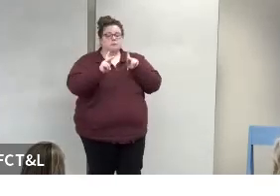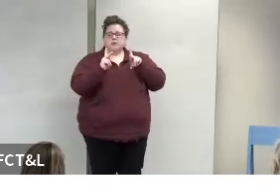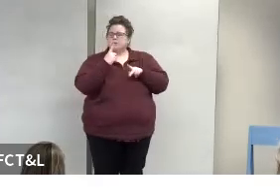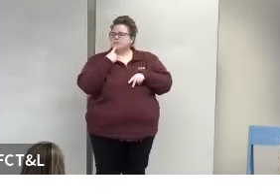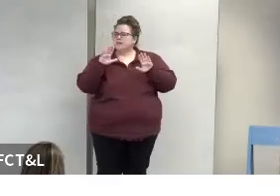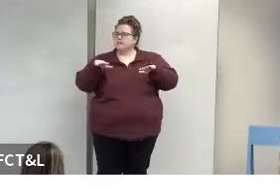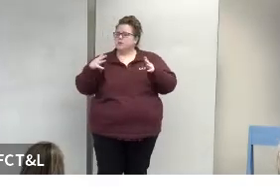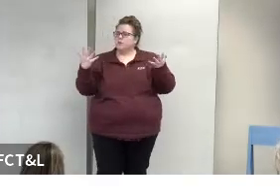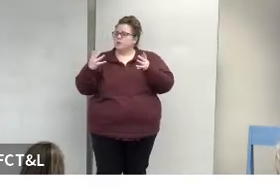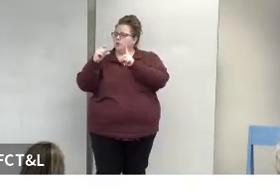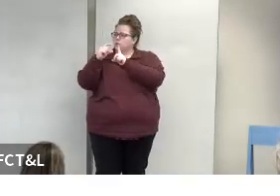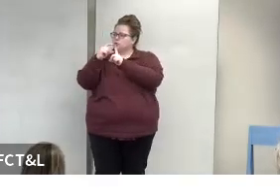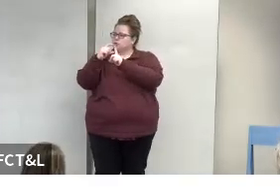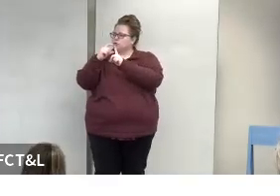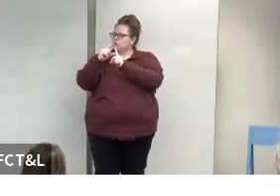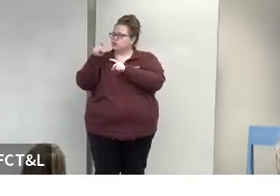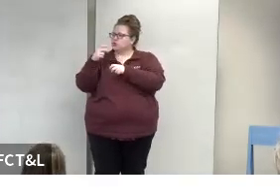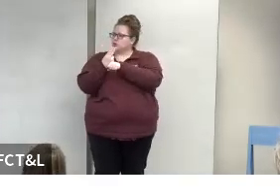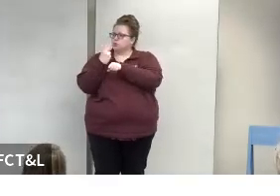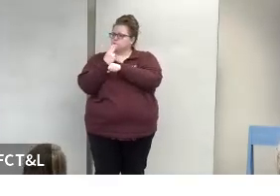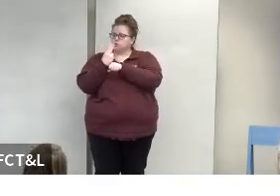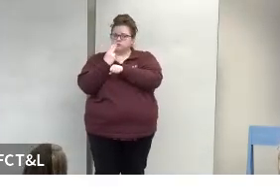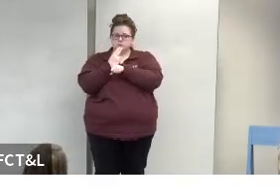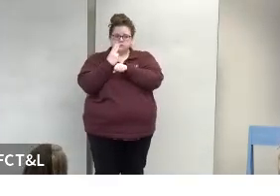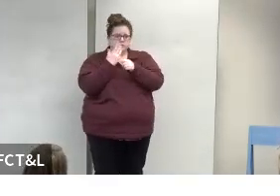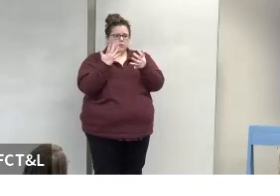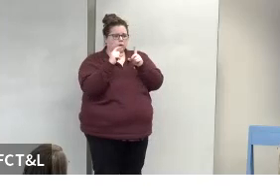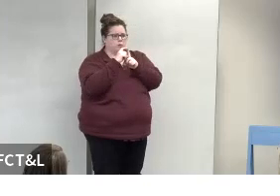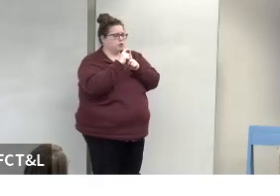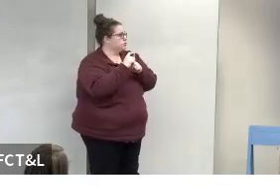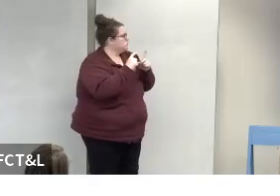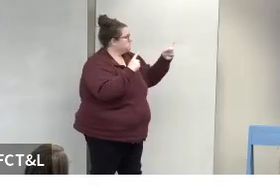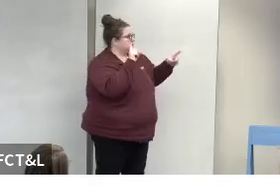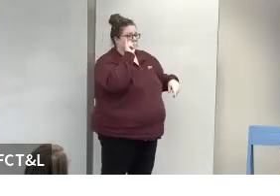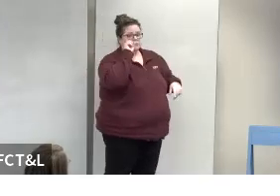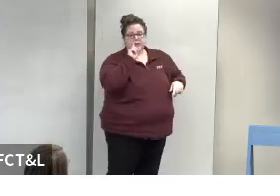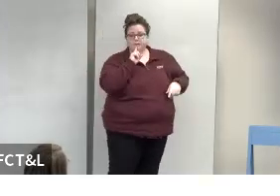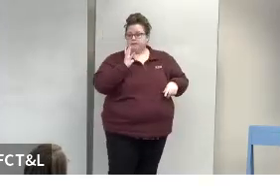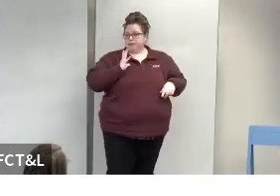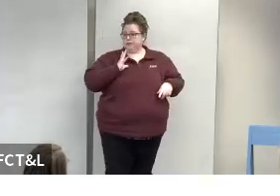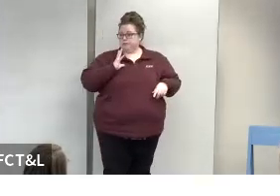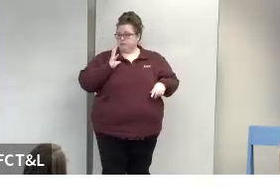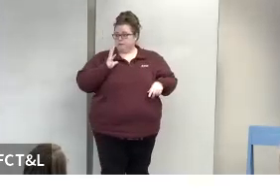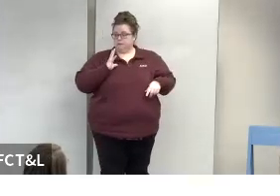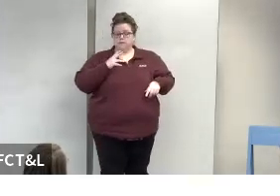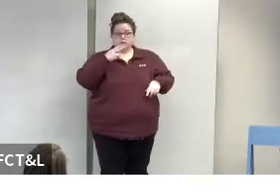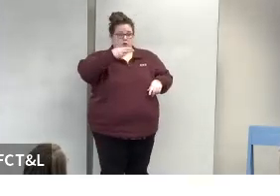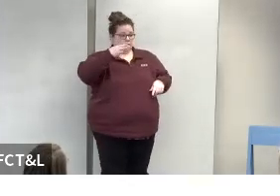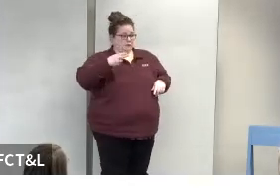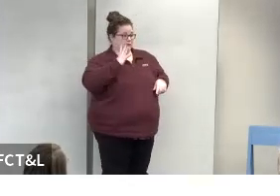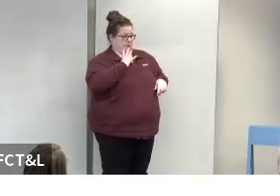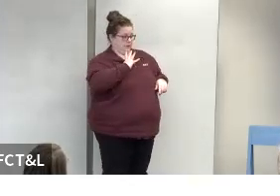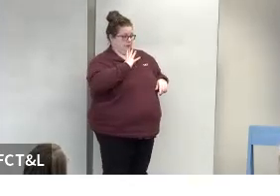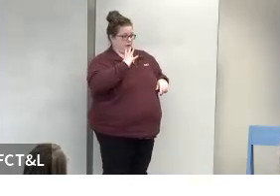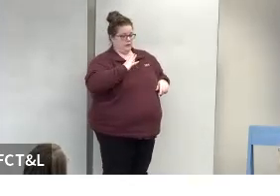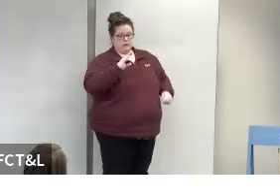Okay, so that segues into these labels. And people will ask, what's the appropriate terminology to use? To call